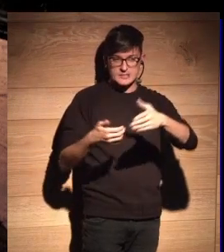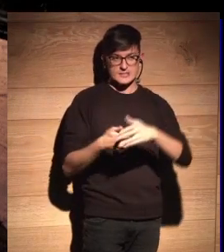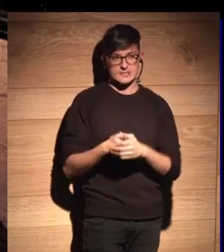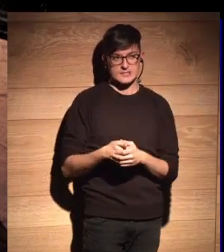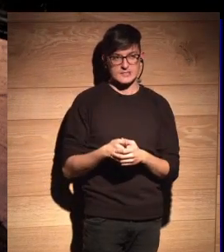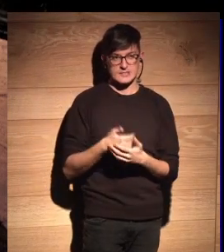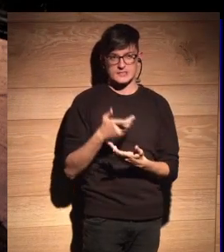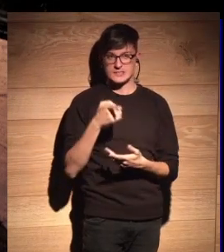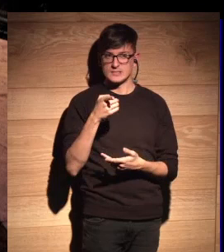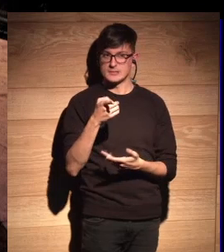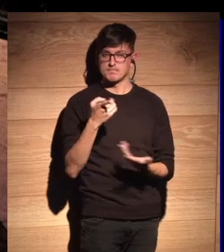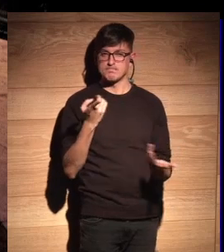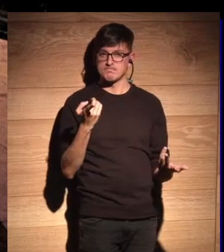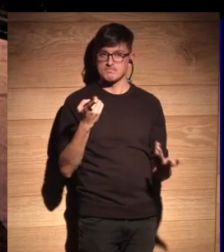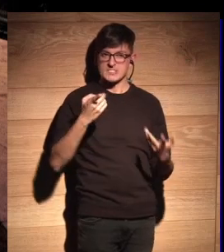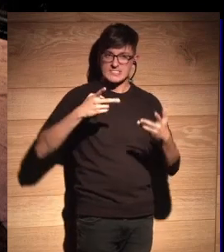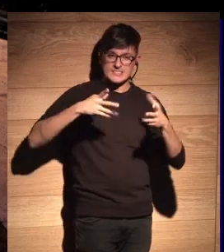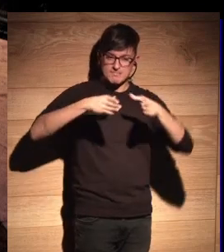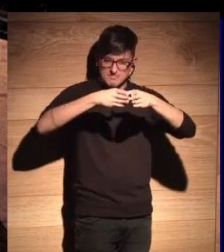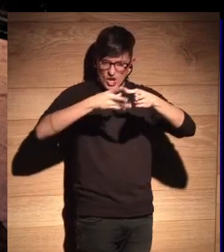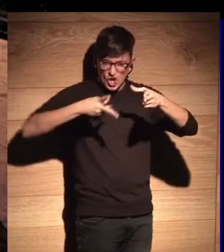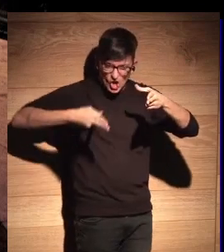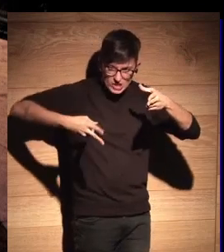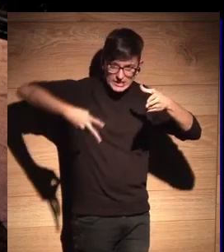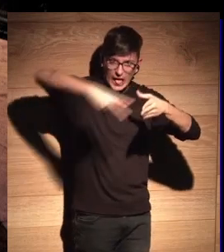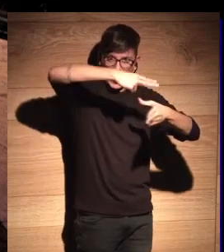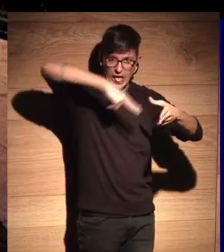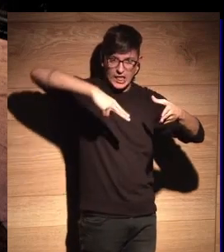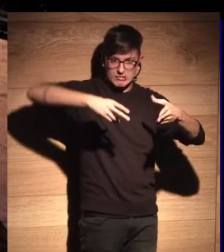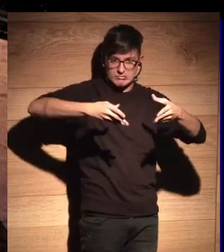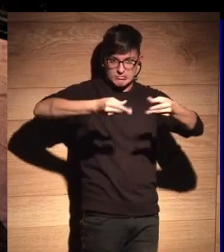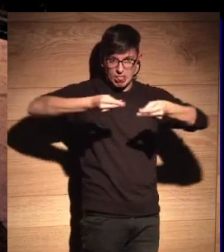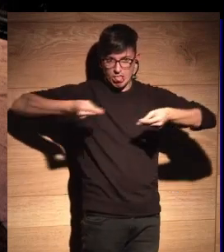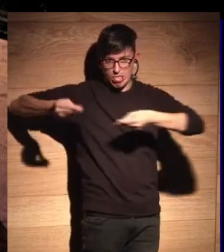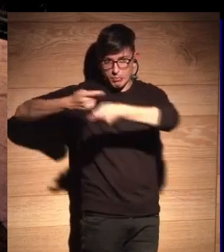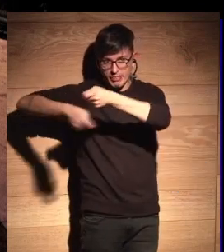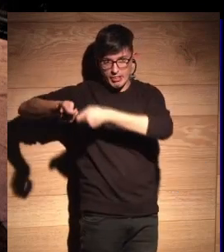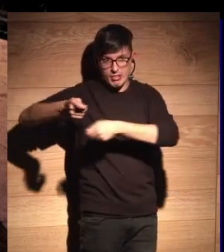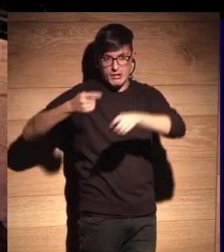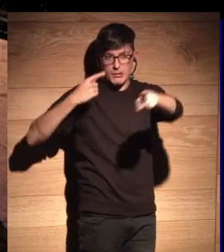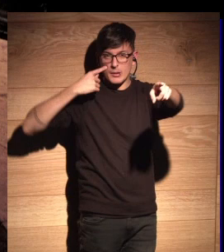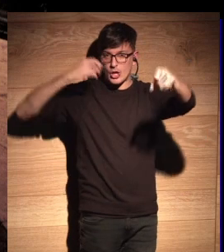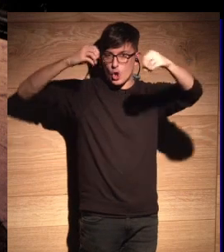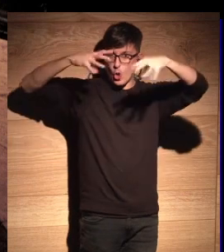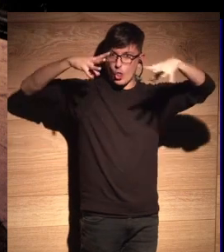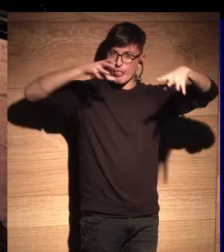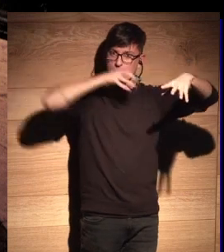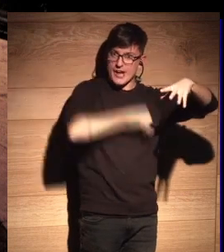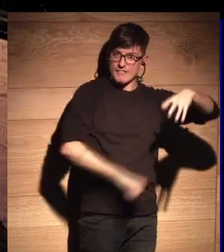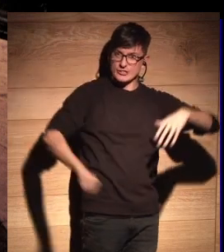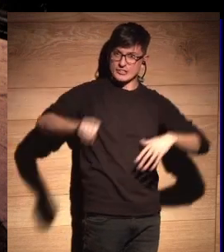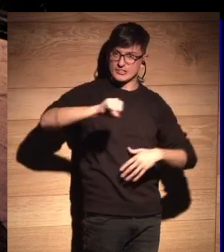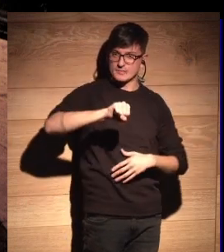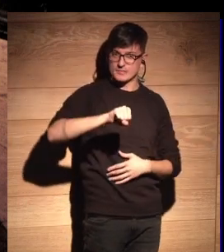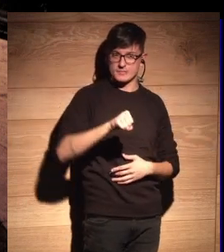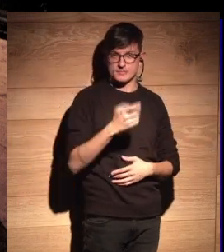so weird to have a. This is a wonderful light situation. Oh, this is another reading picture, but this is